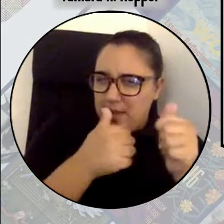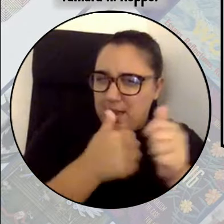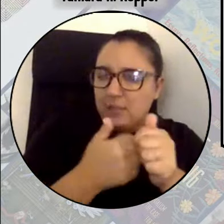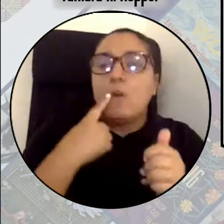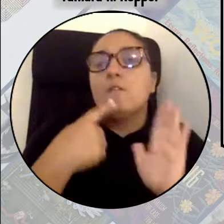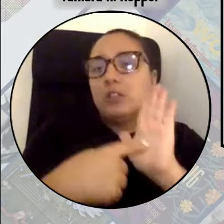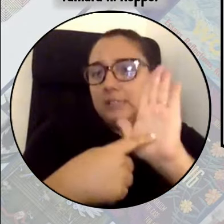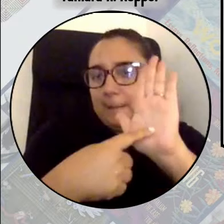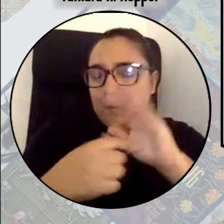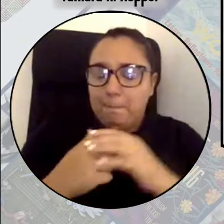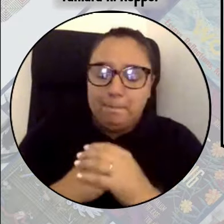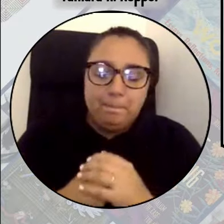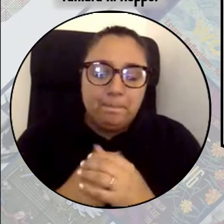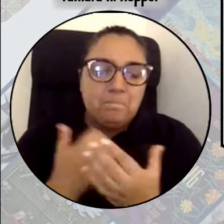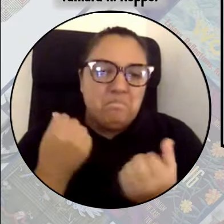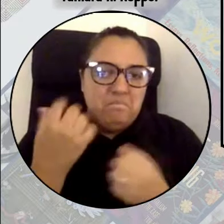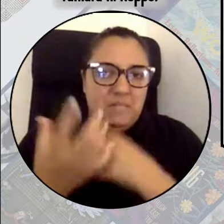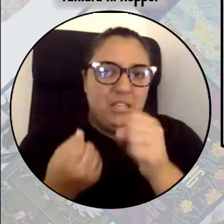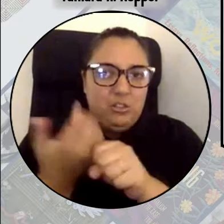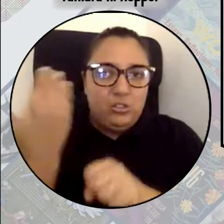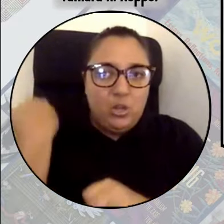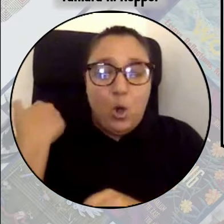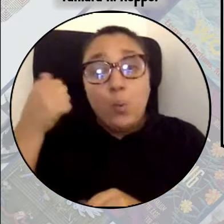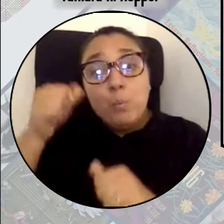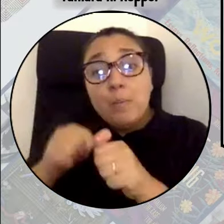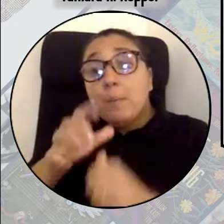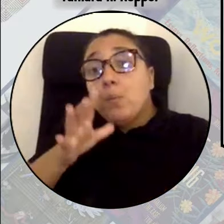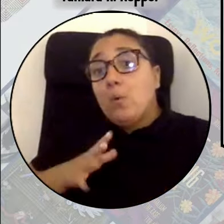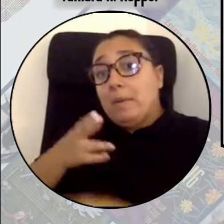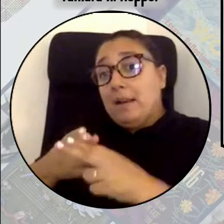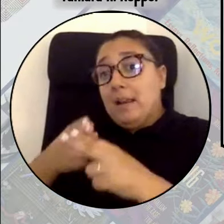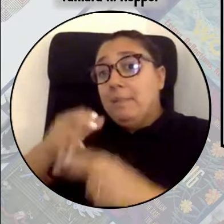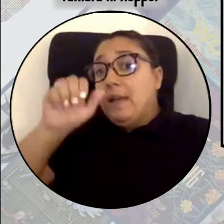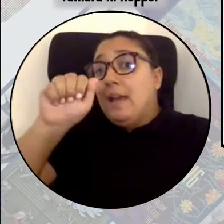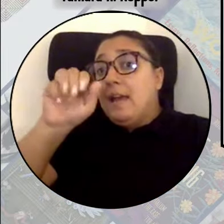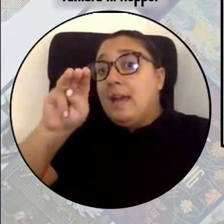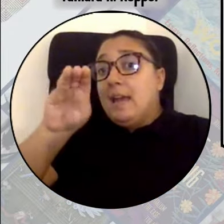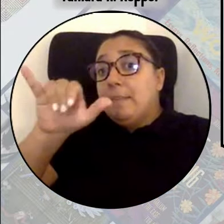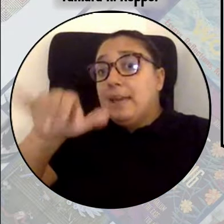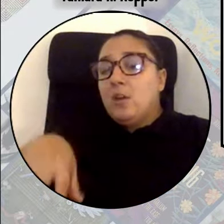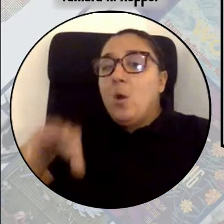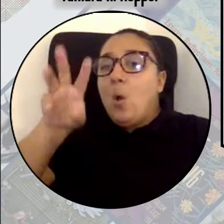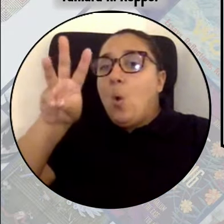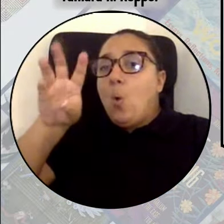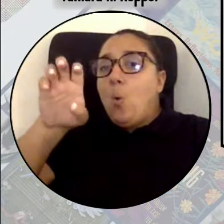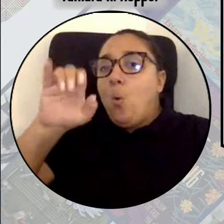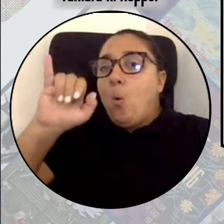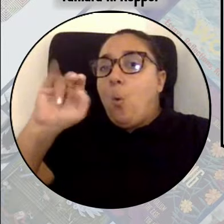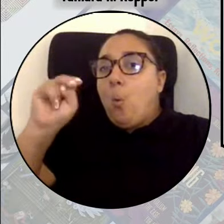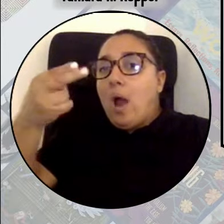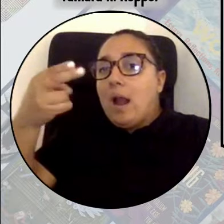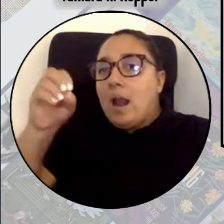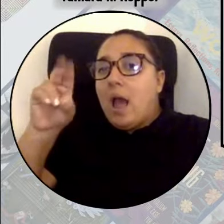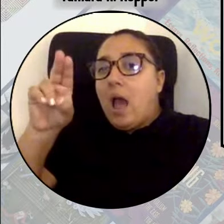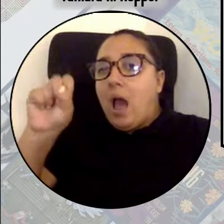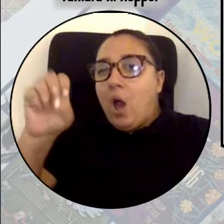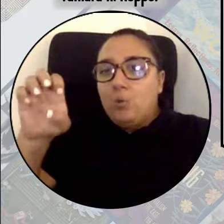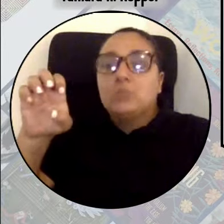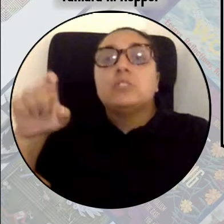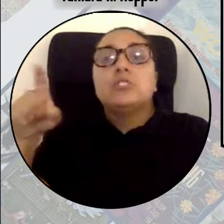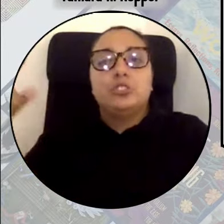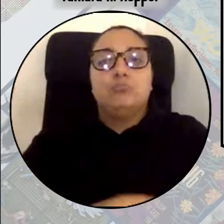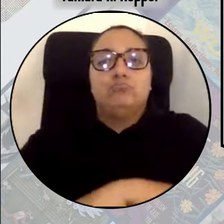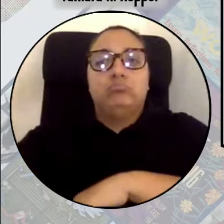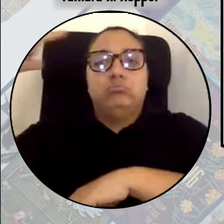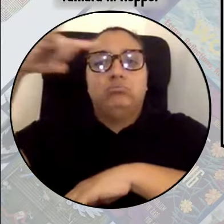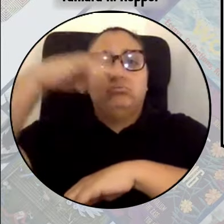don't know if some of you might remember, Amy Winehouse tried to kind of come to the United States to perform, I think at the Grammys, and the U.S. wouldn't give